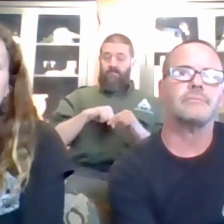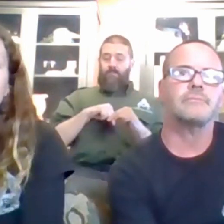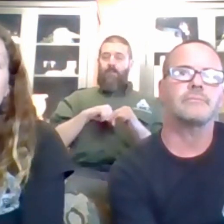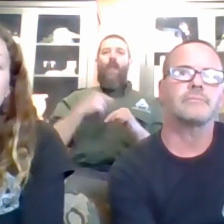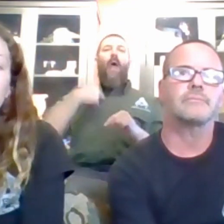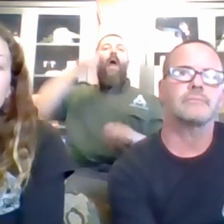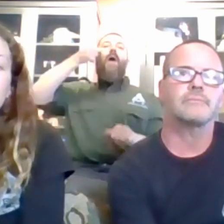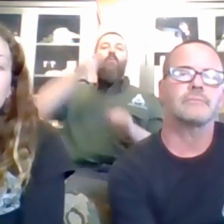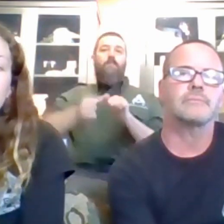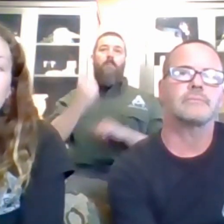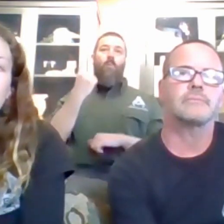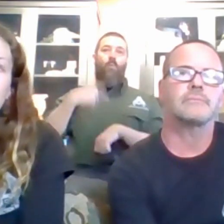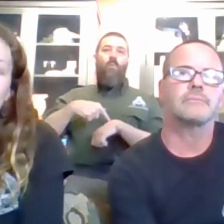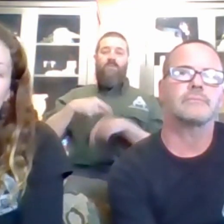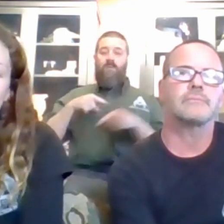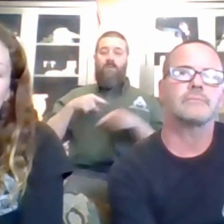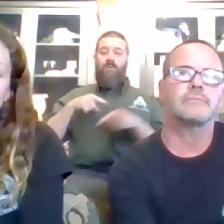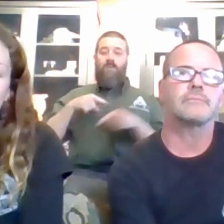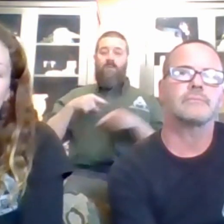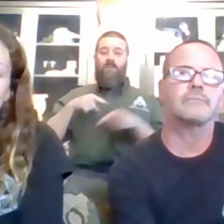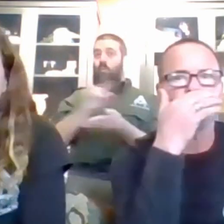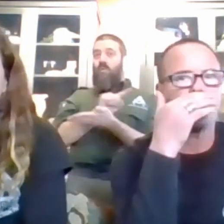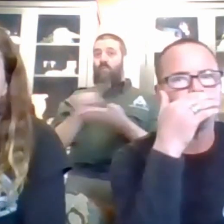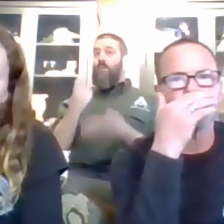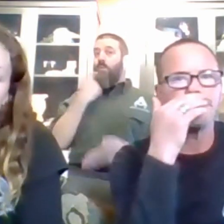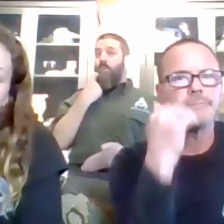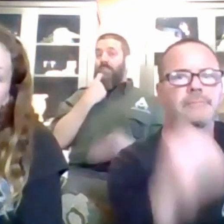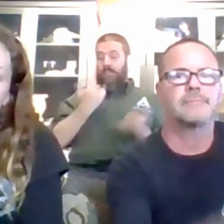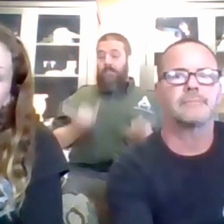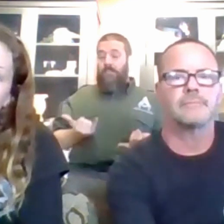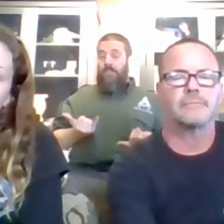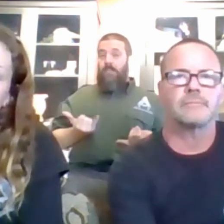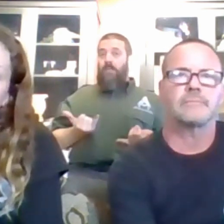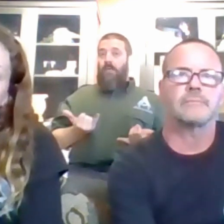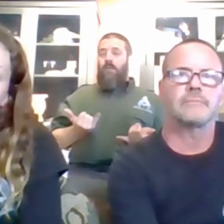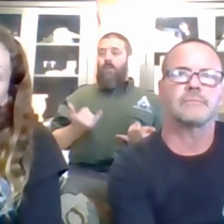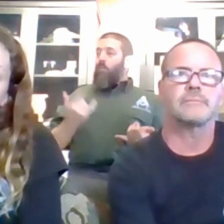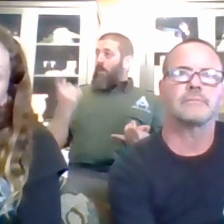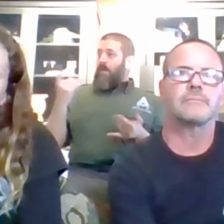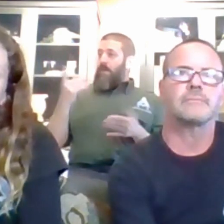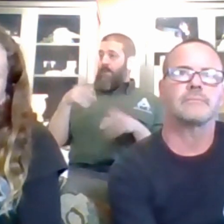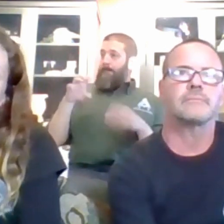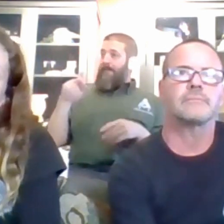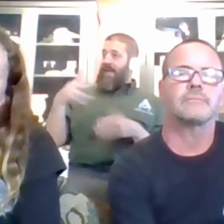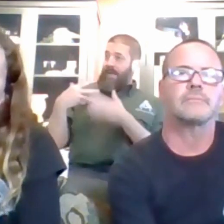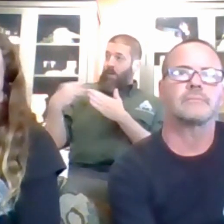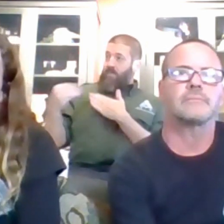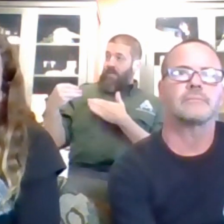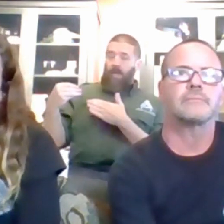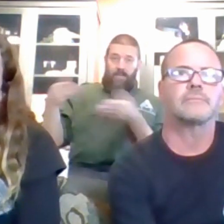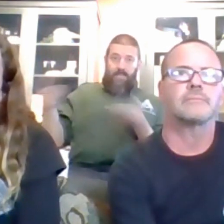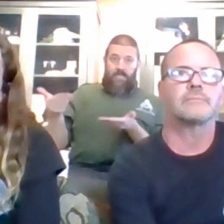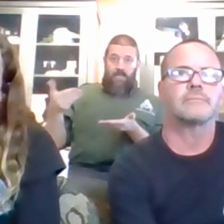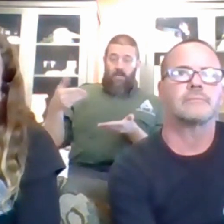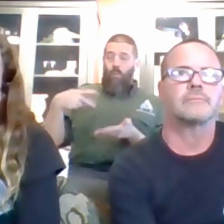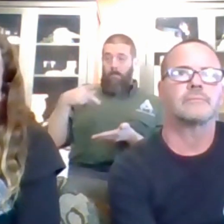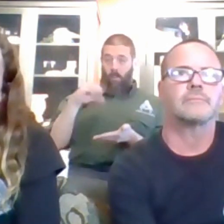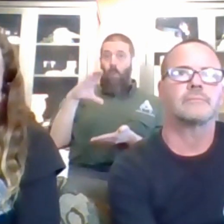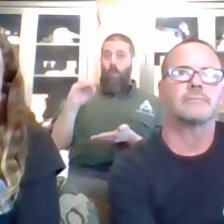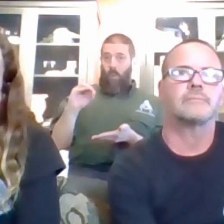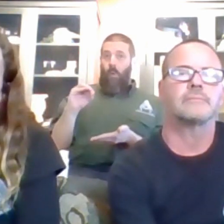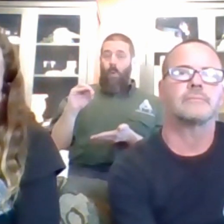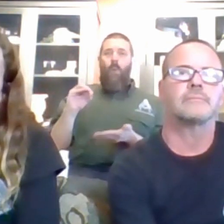a really poignant moment here at Wolf Week during the children's program when the pack was outside here, Poco, and this